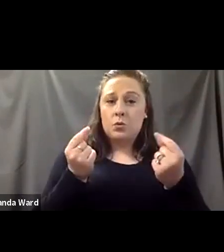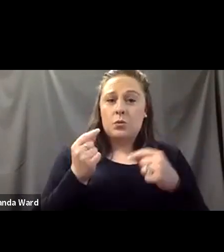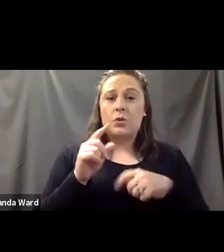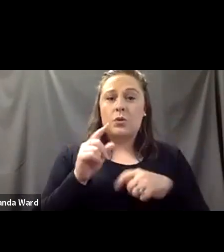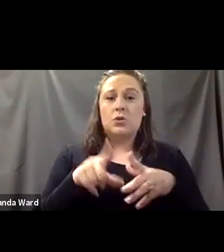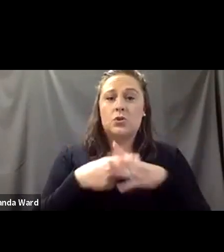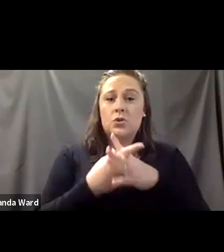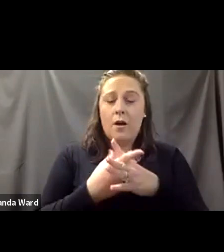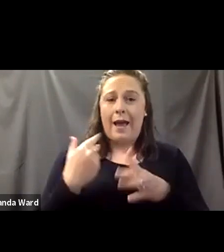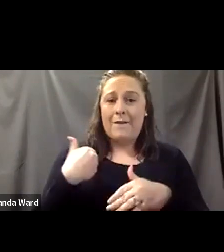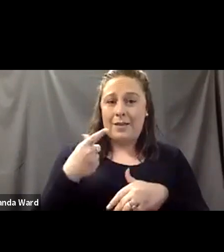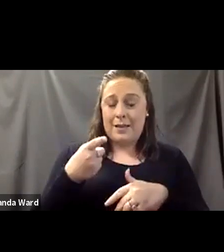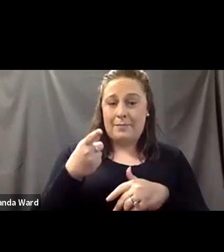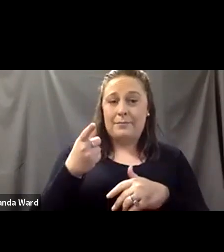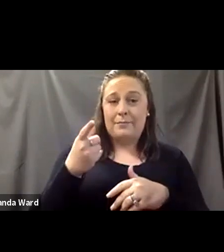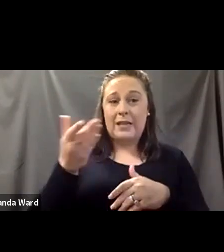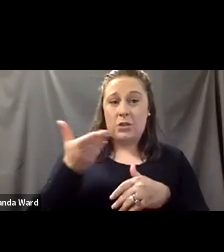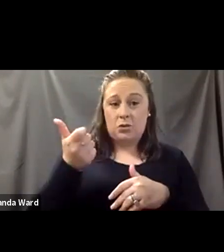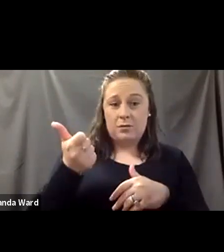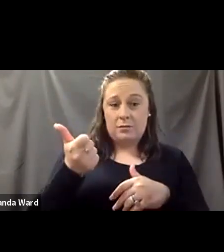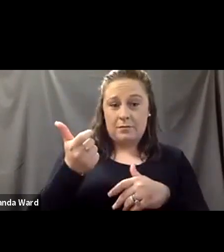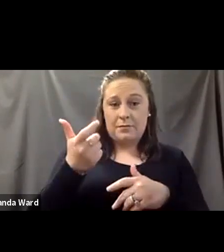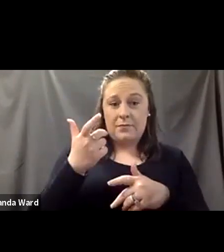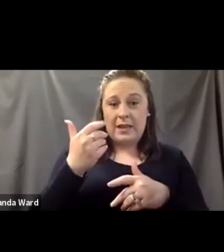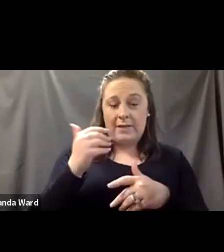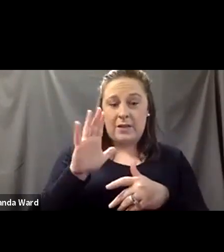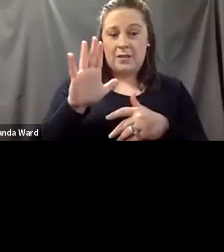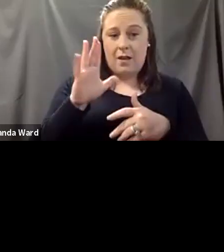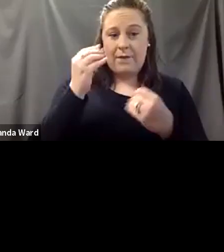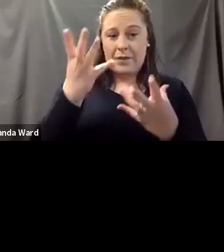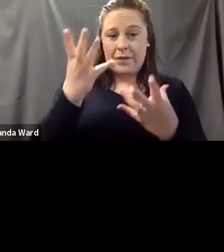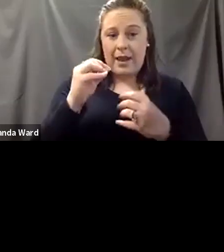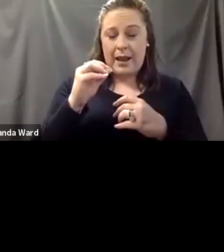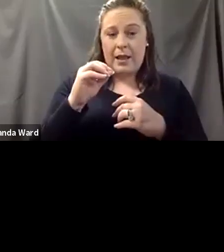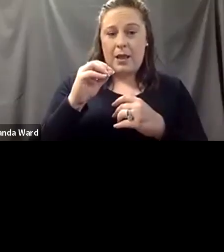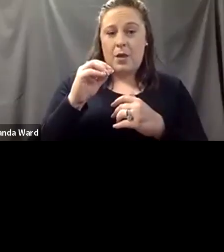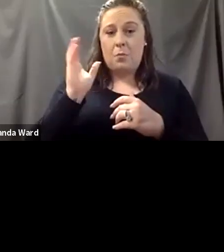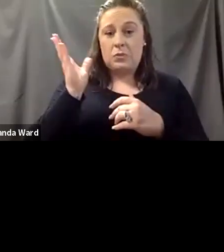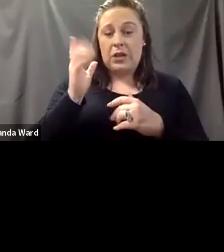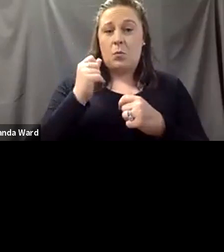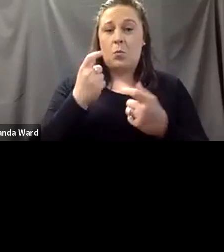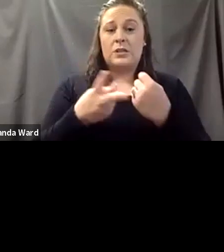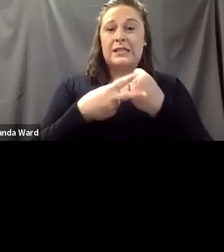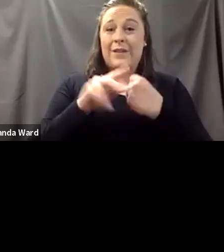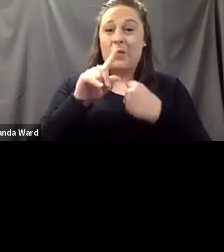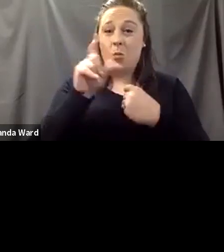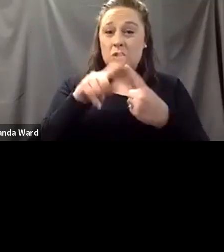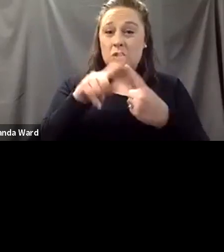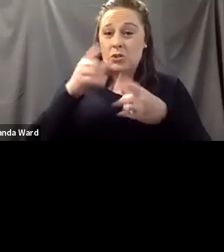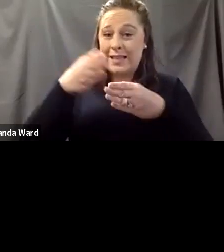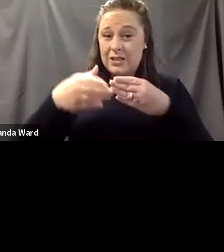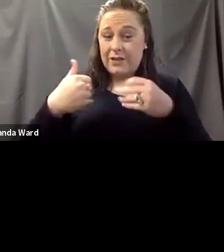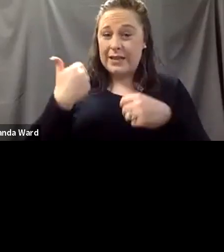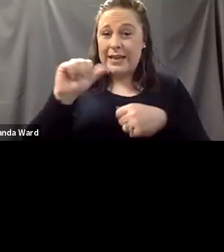with having them present themselves, and they do have information and presentations, and we'll save questions towards the end. If you guys have any questions or